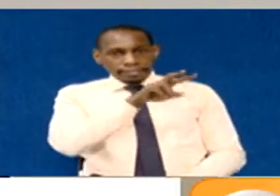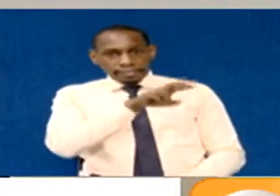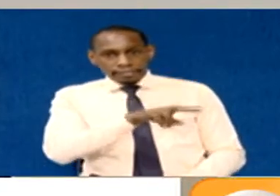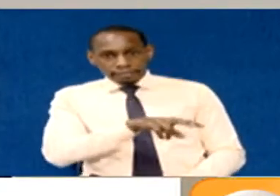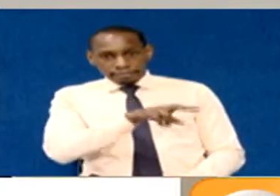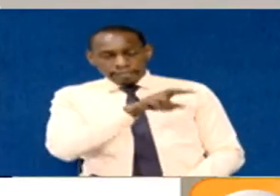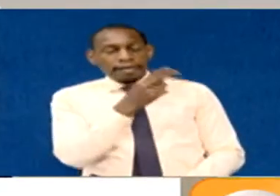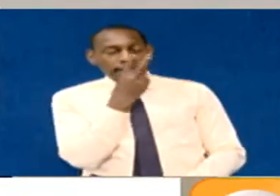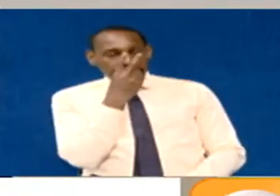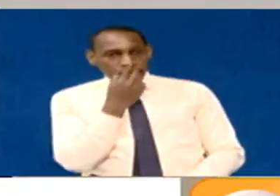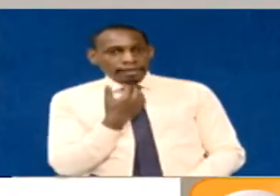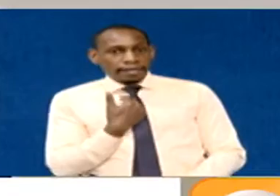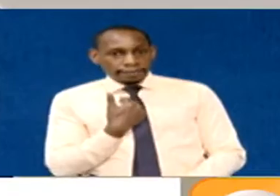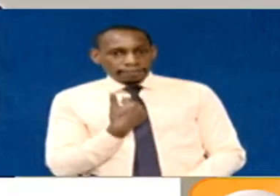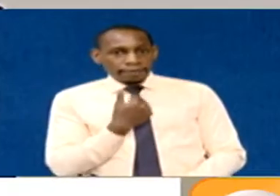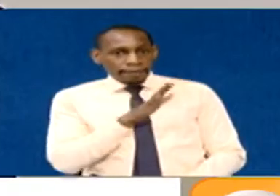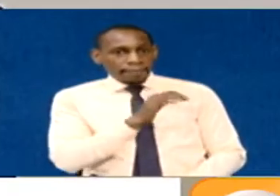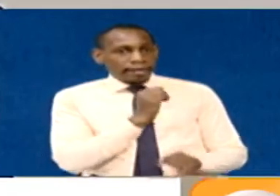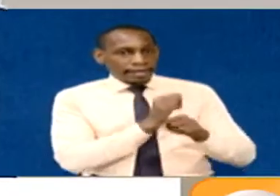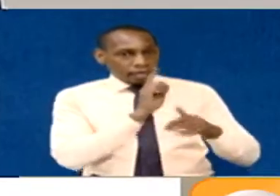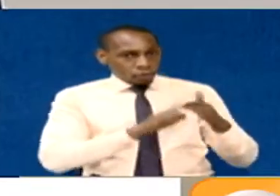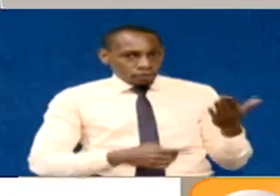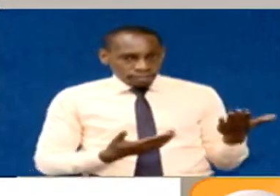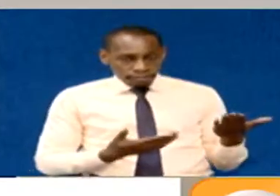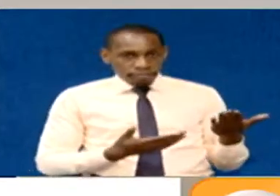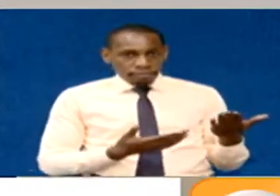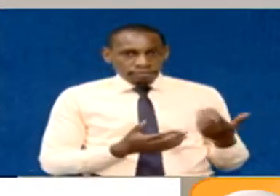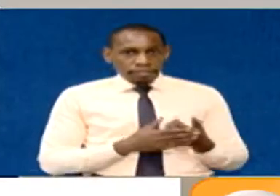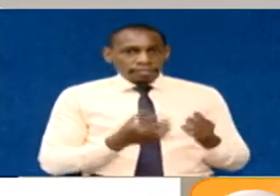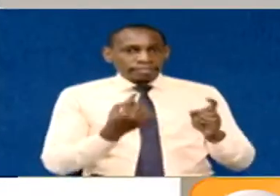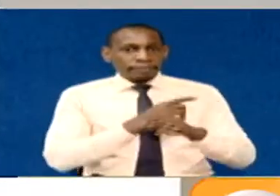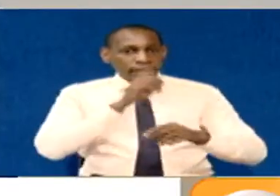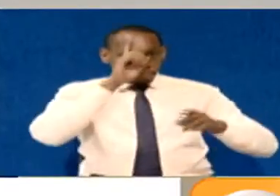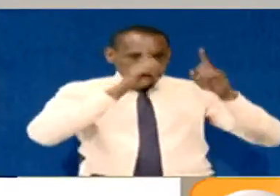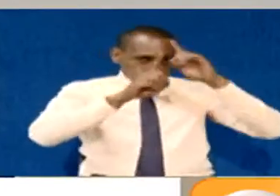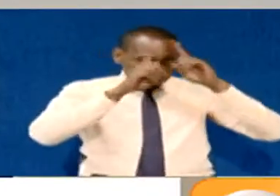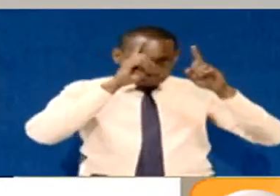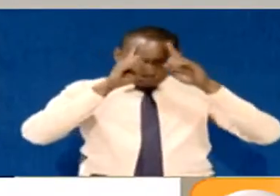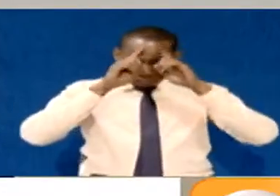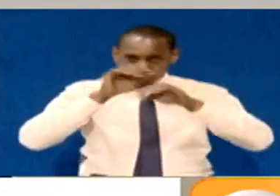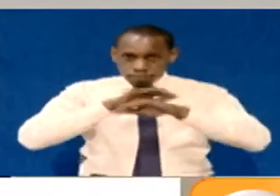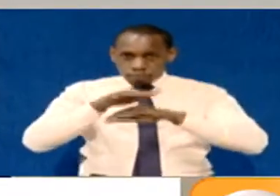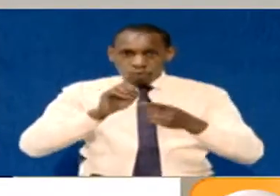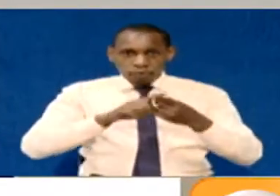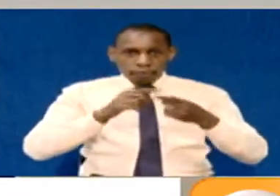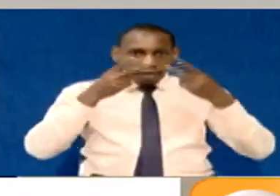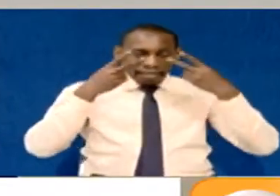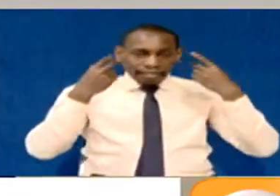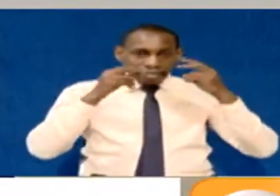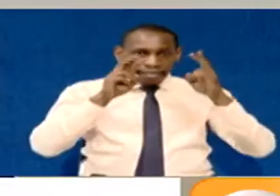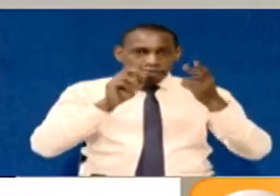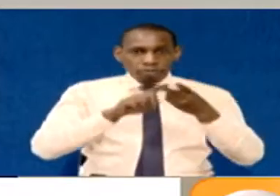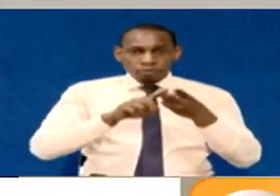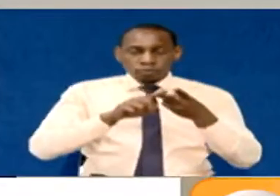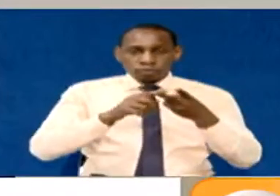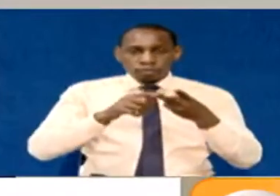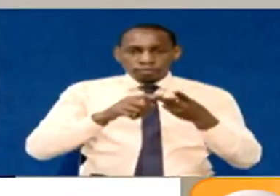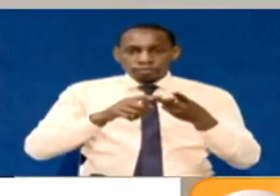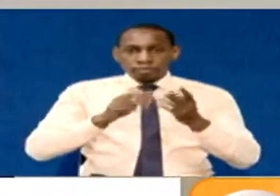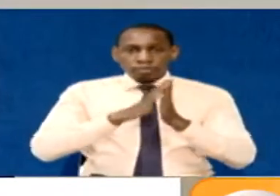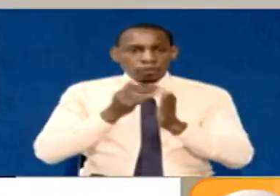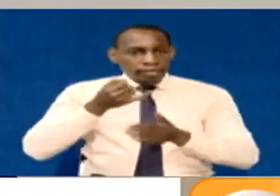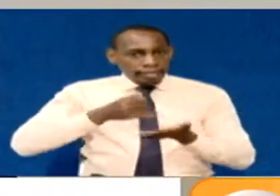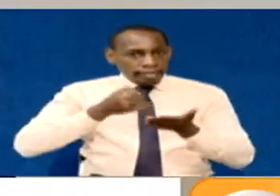suspicious point of view. Mm-hmm. What is it they could have done? There are all manner of rumors that are spreading, from terror issues to Akashas to everything